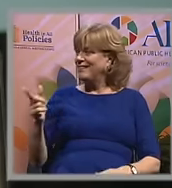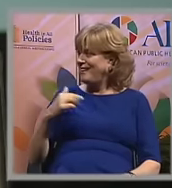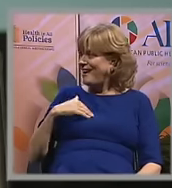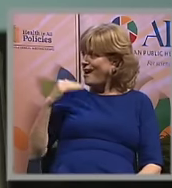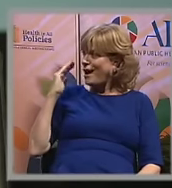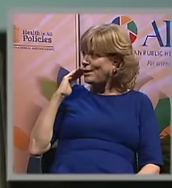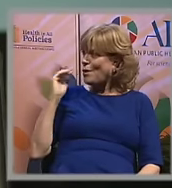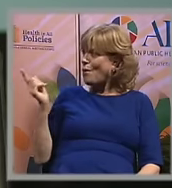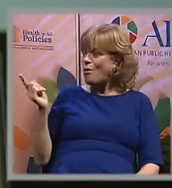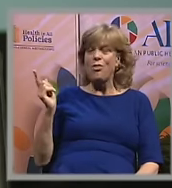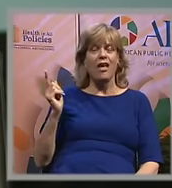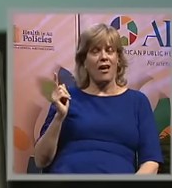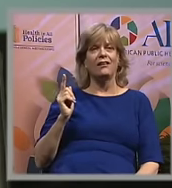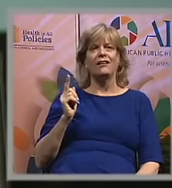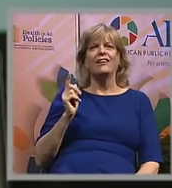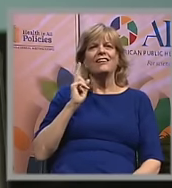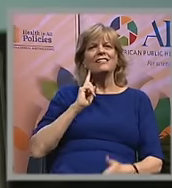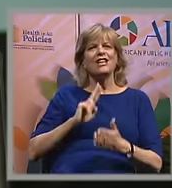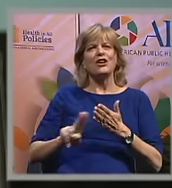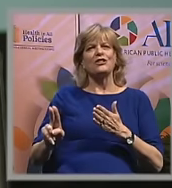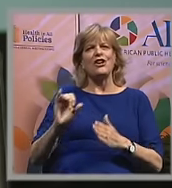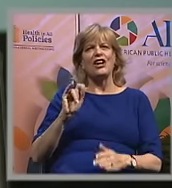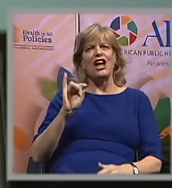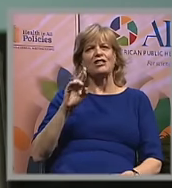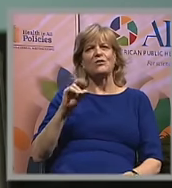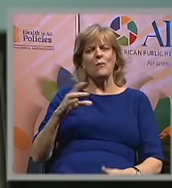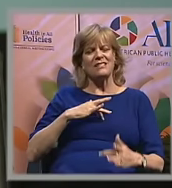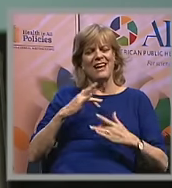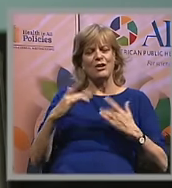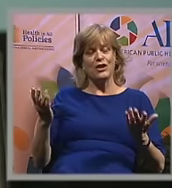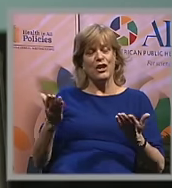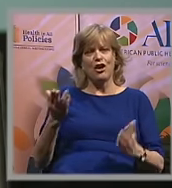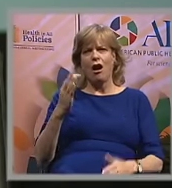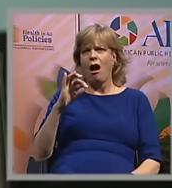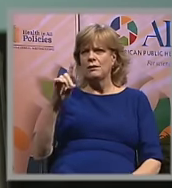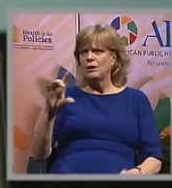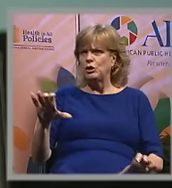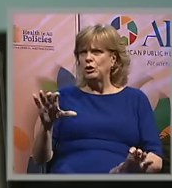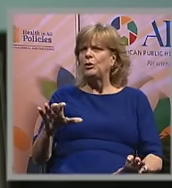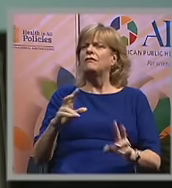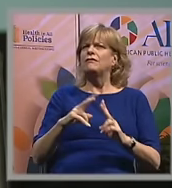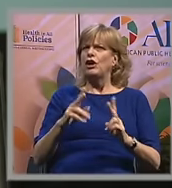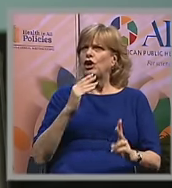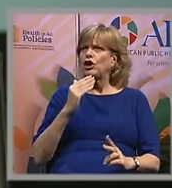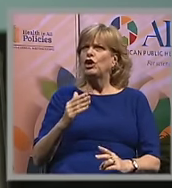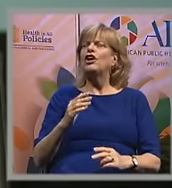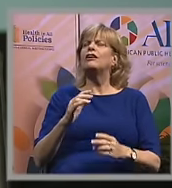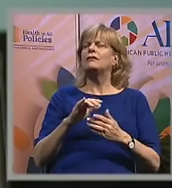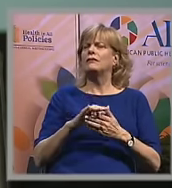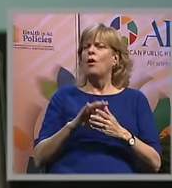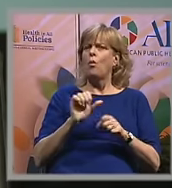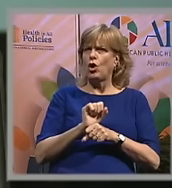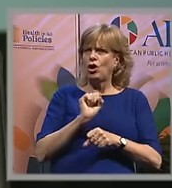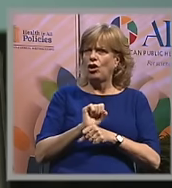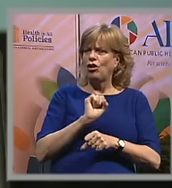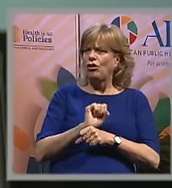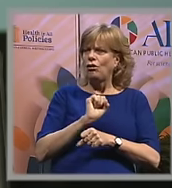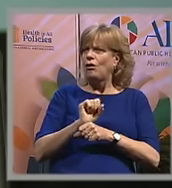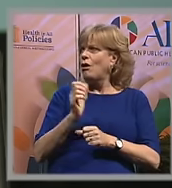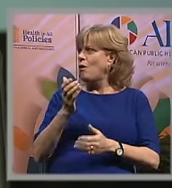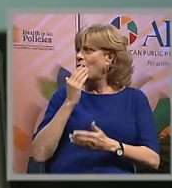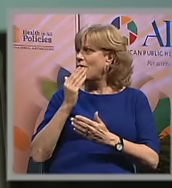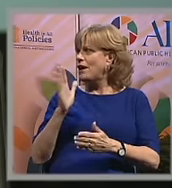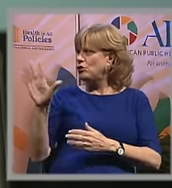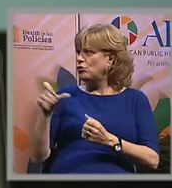that HUD has been doing when it comes to building health in all its policies. And HUD has been, Secretary, a treasured member of the National Prevention Council. So I want to thank